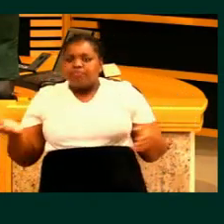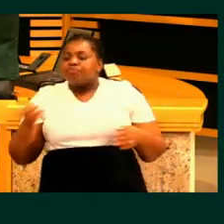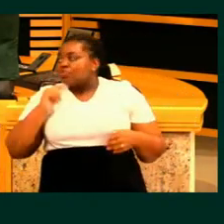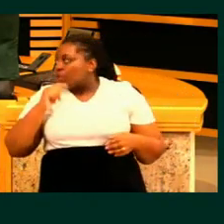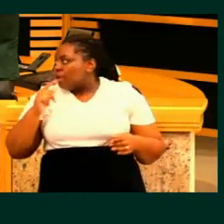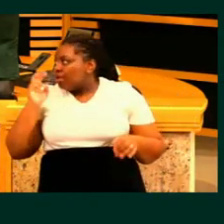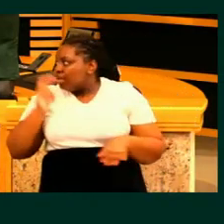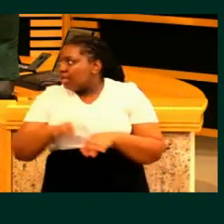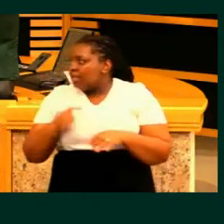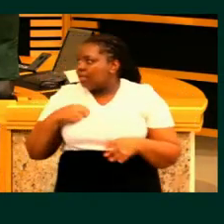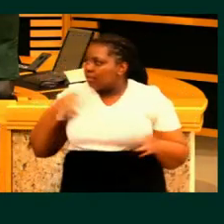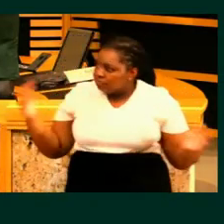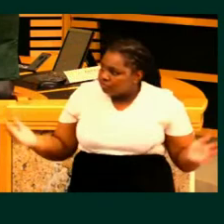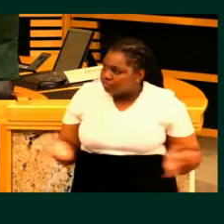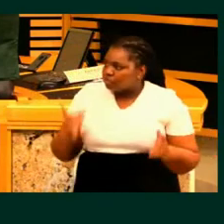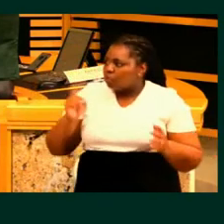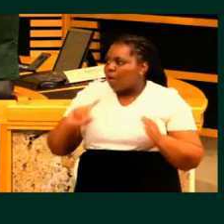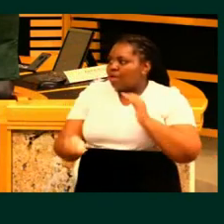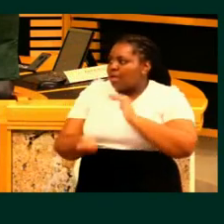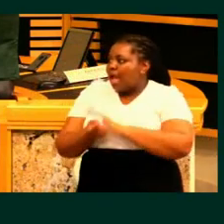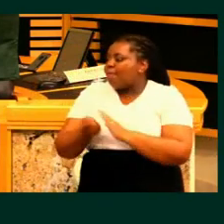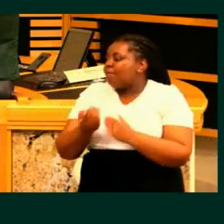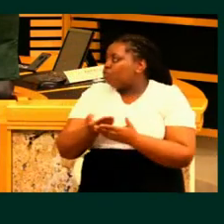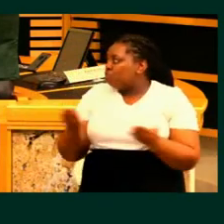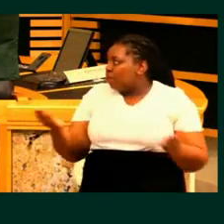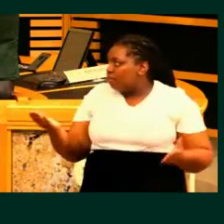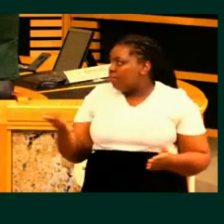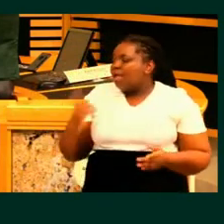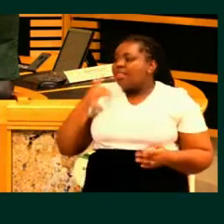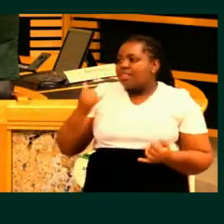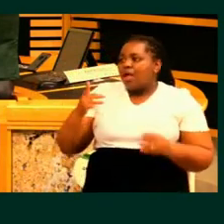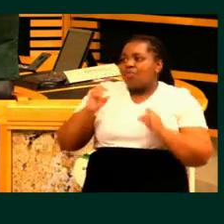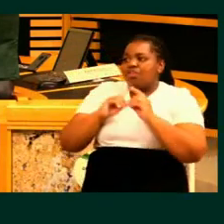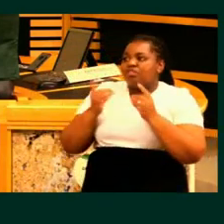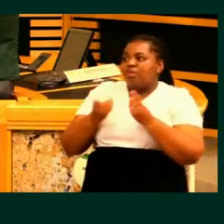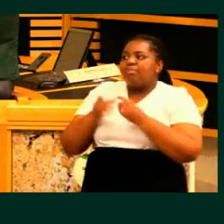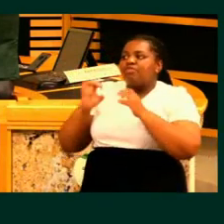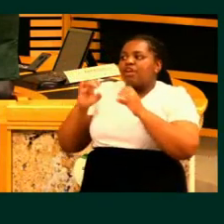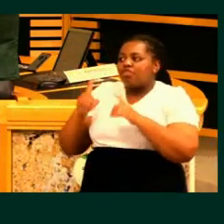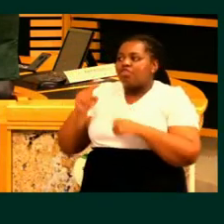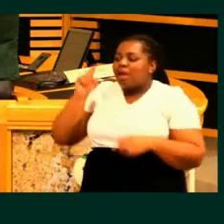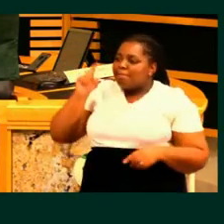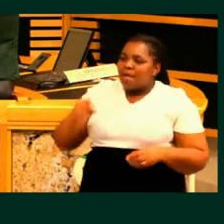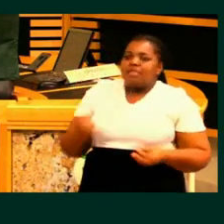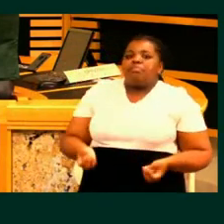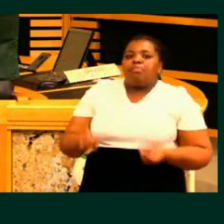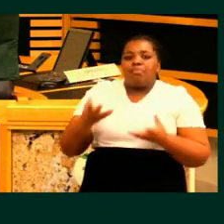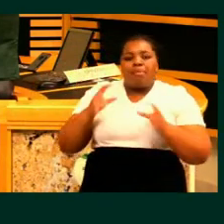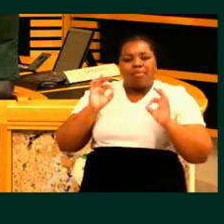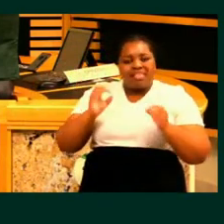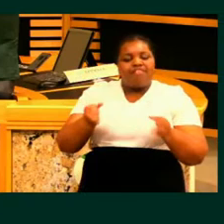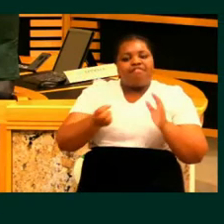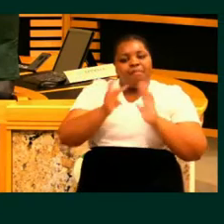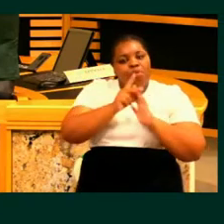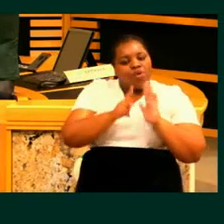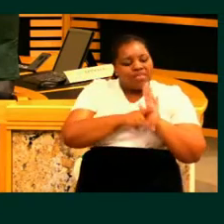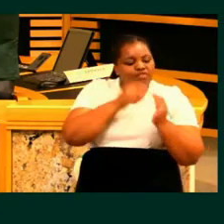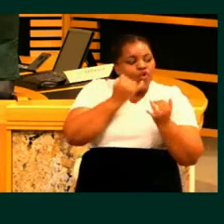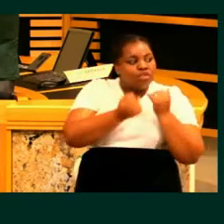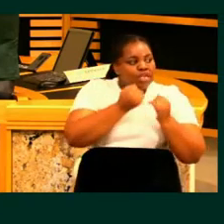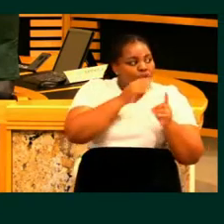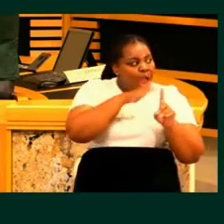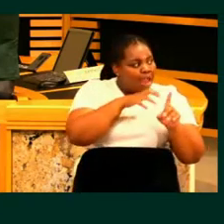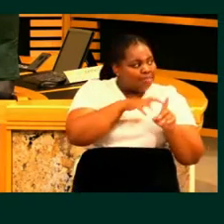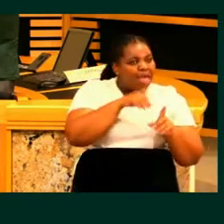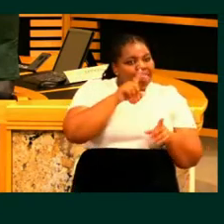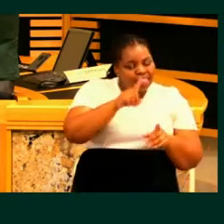courage to talk about what happened to them the Department of Education should provide a policy on sexual harassment